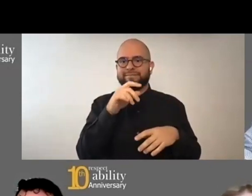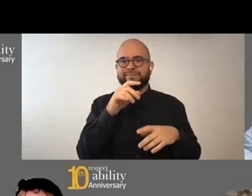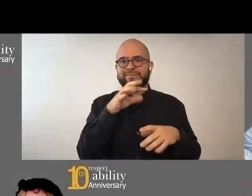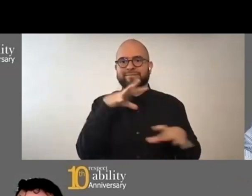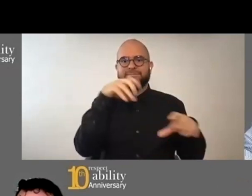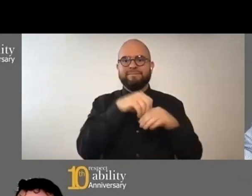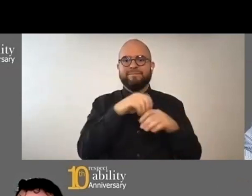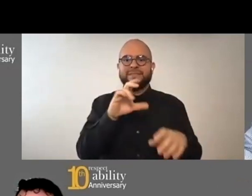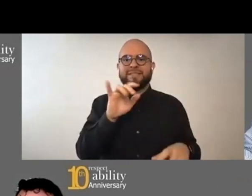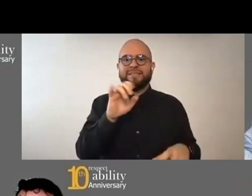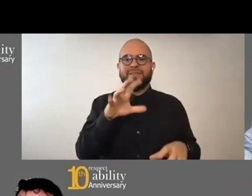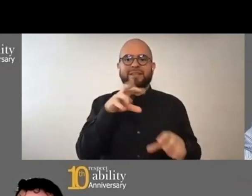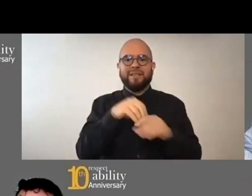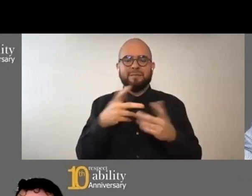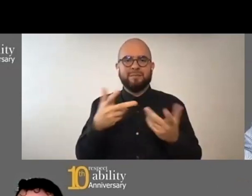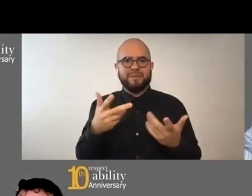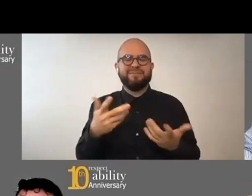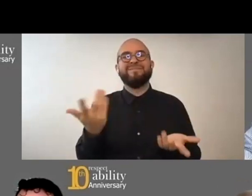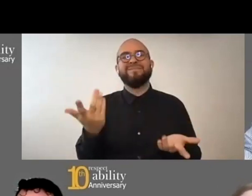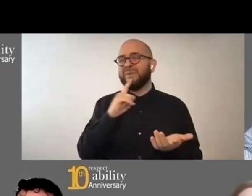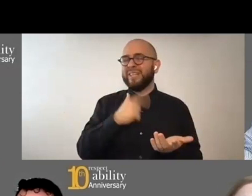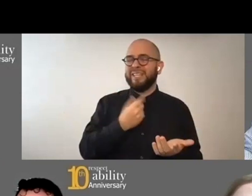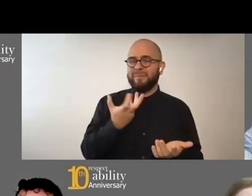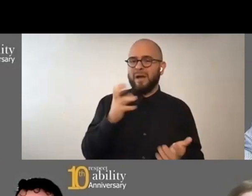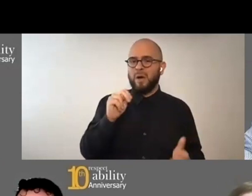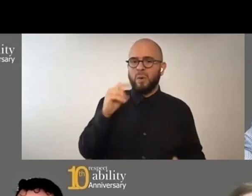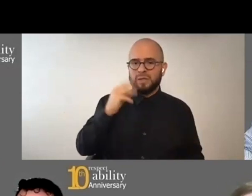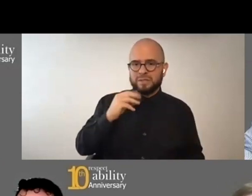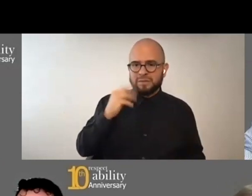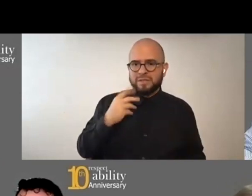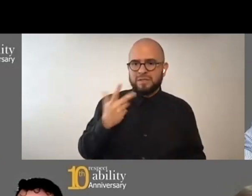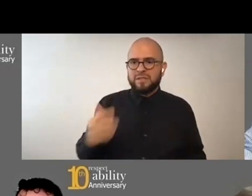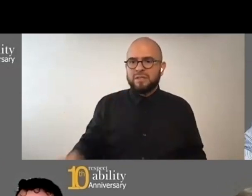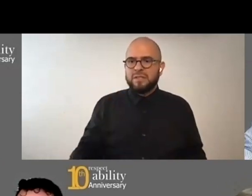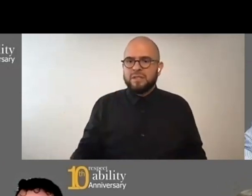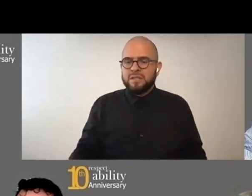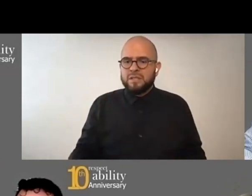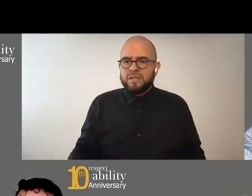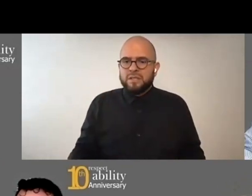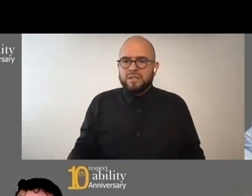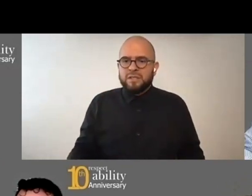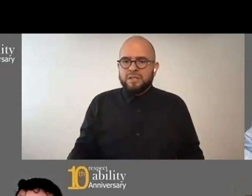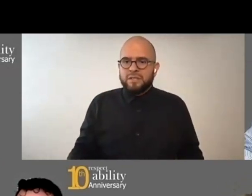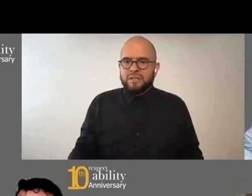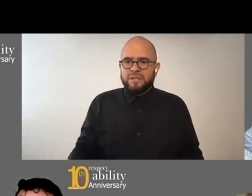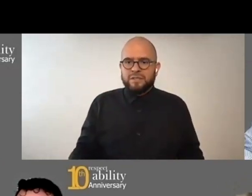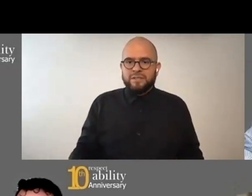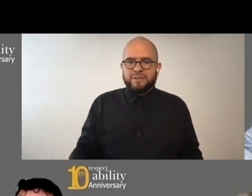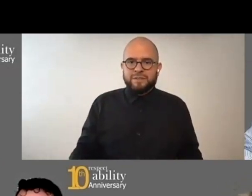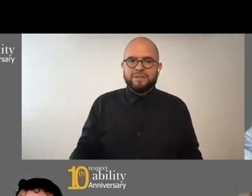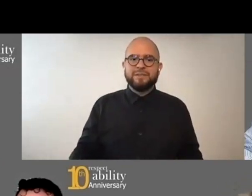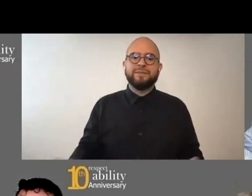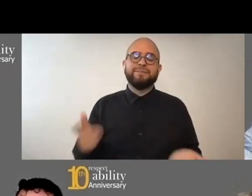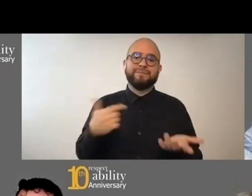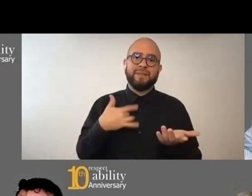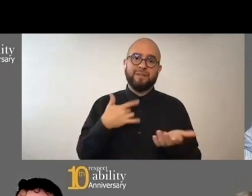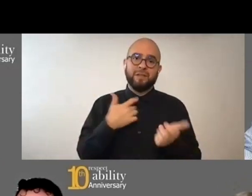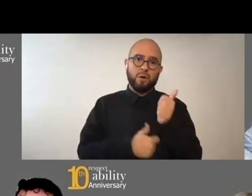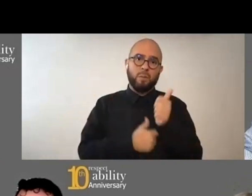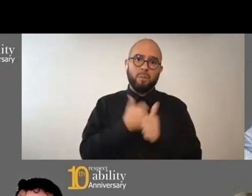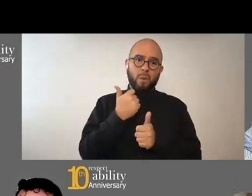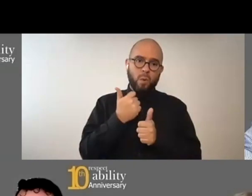least coming from my own experience, is the challenge of the fact that most of the entrees